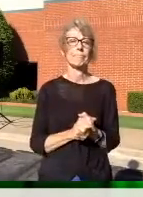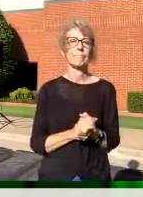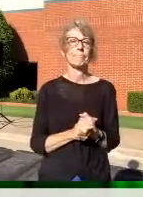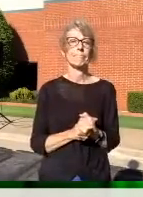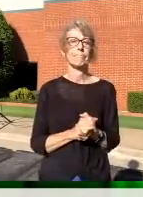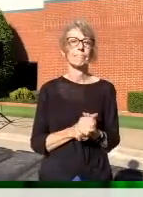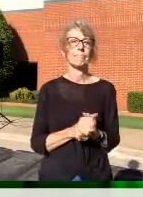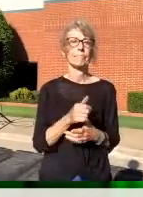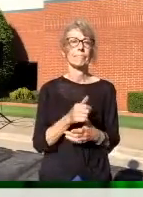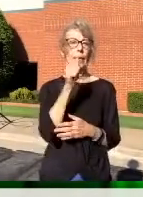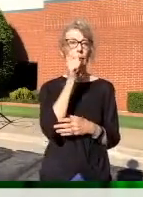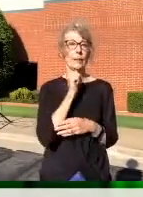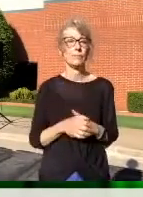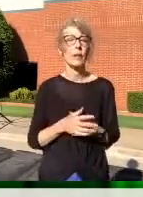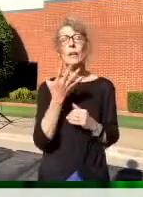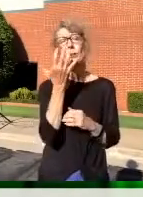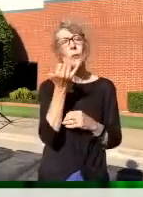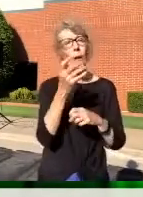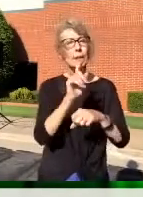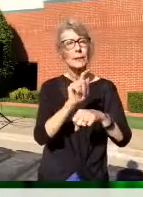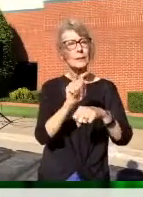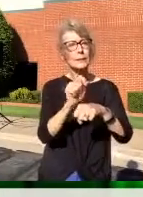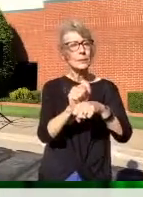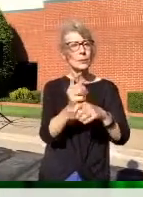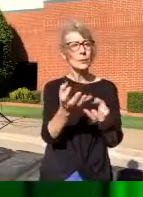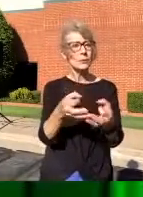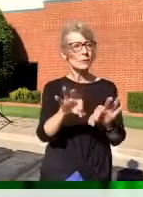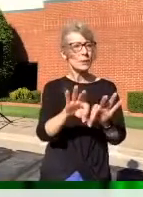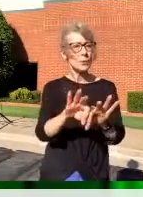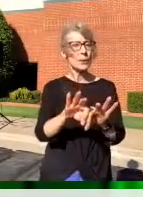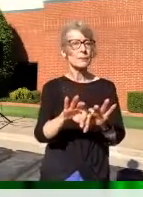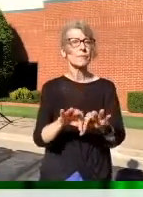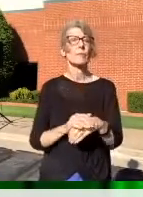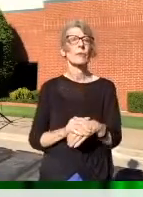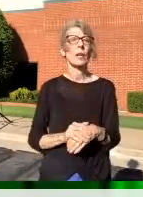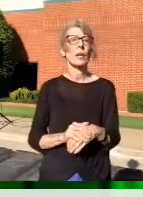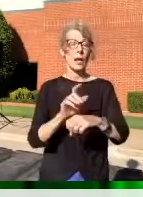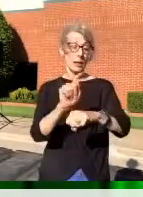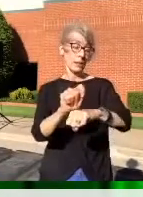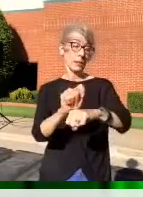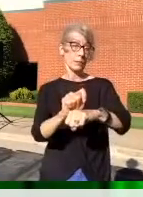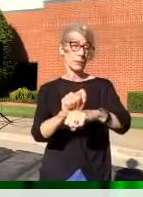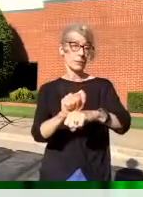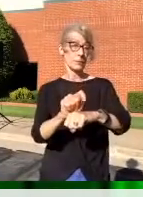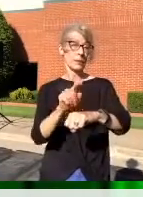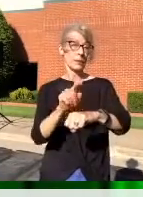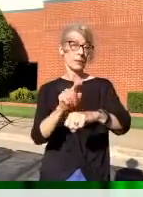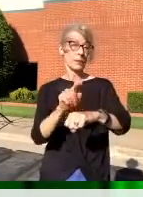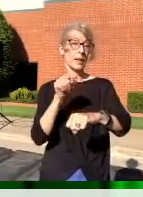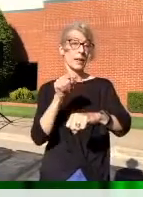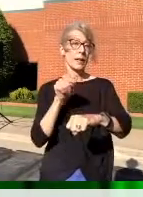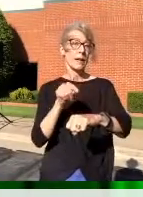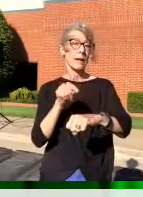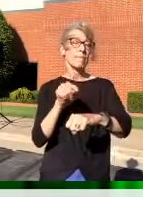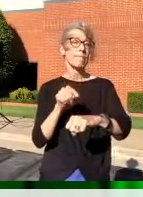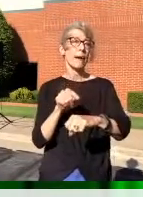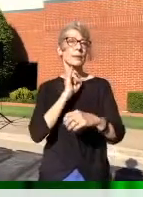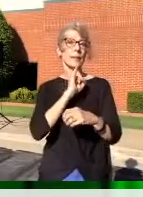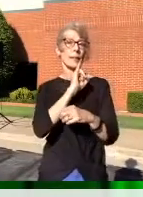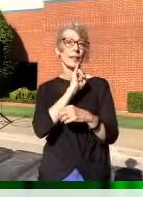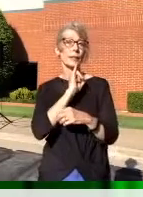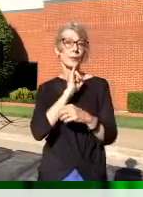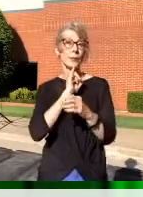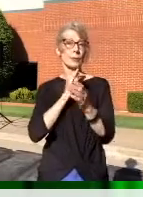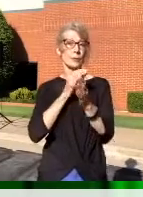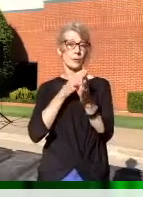to you why the temple was so important is that the temple is actually Israel's narrative high point. And so what I mean by that